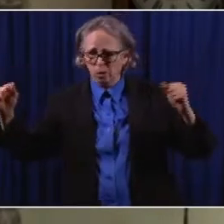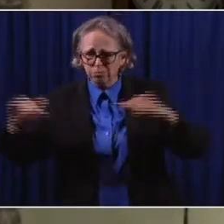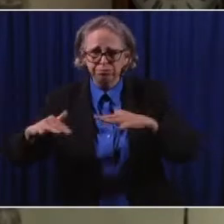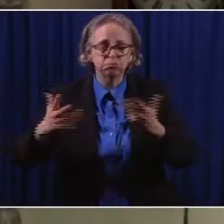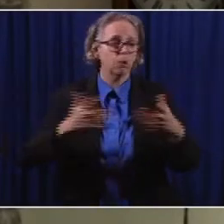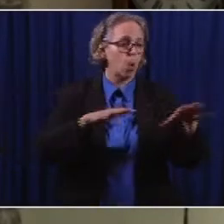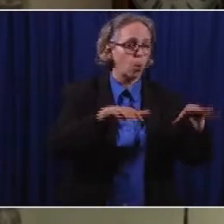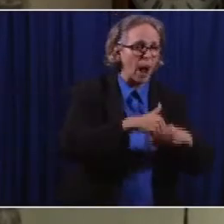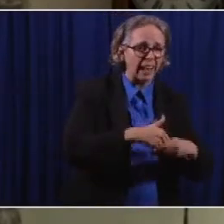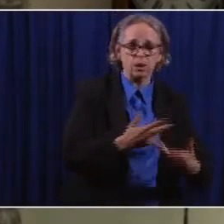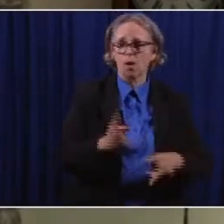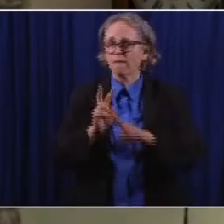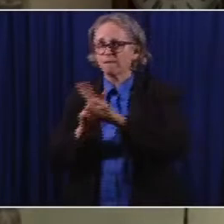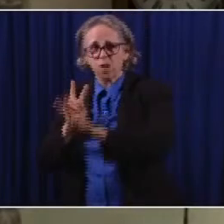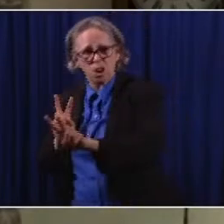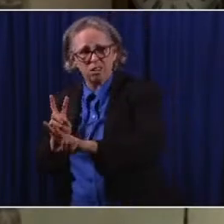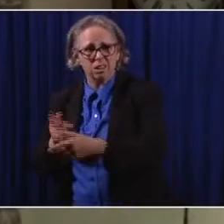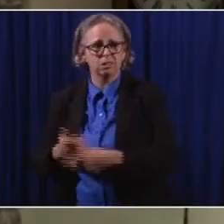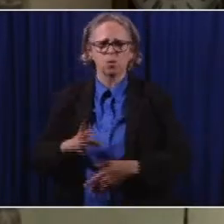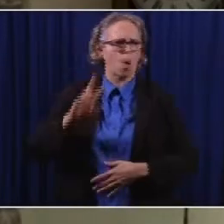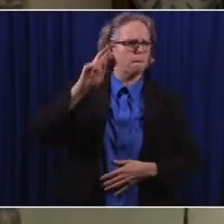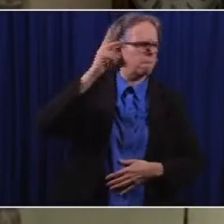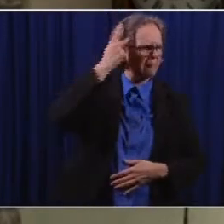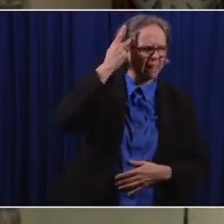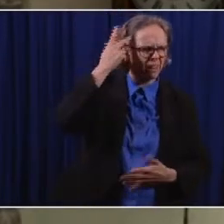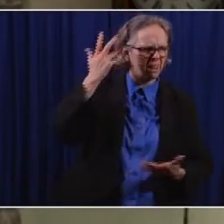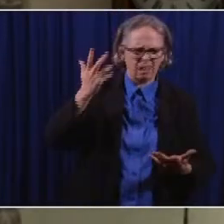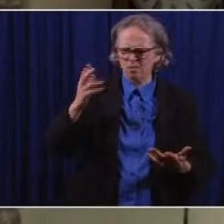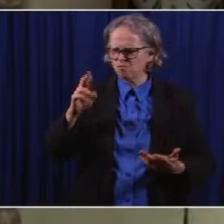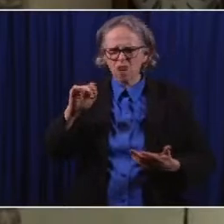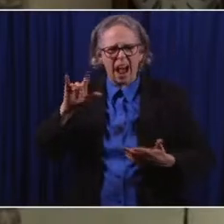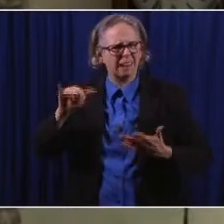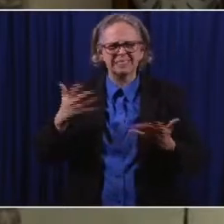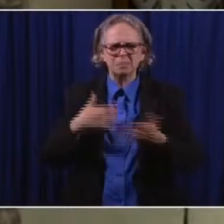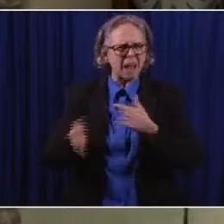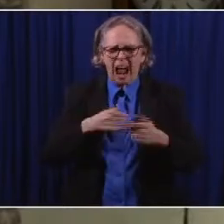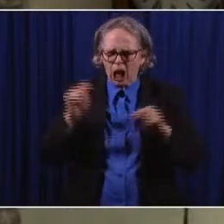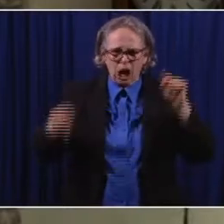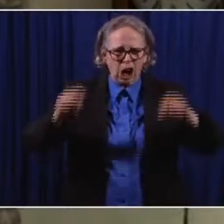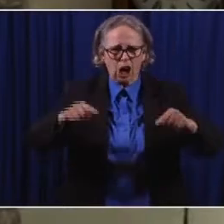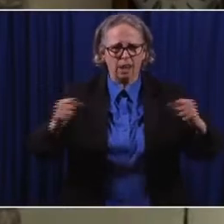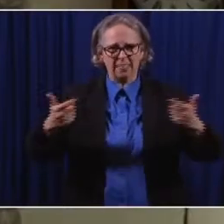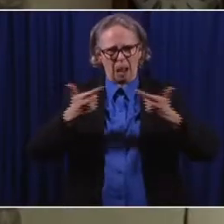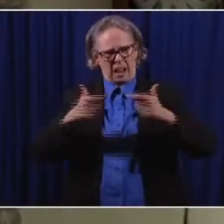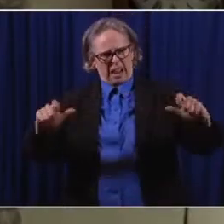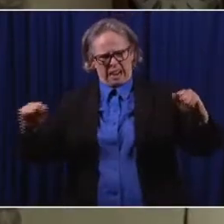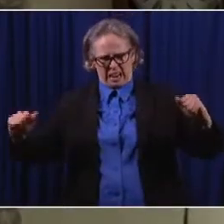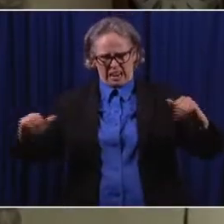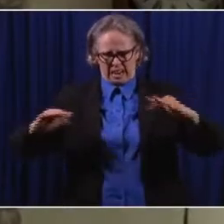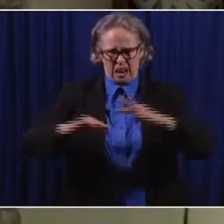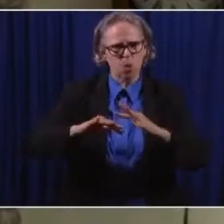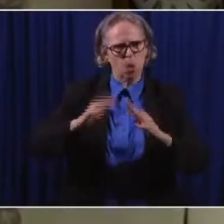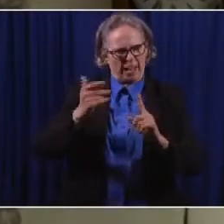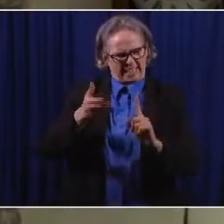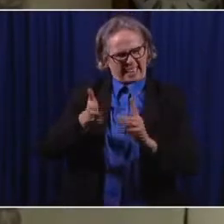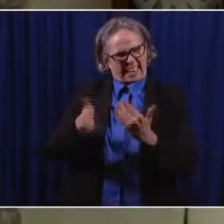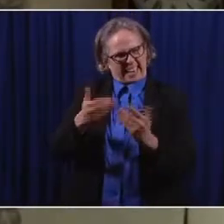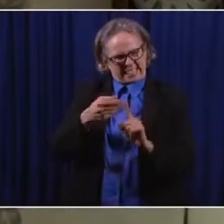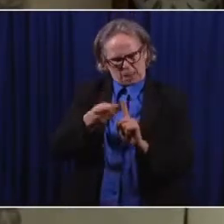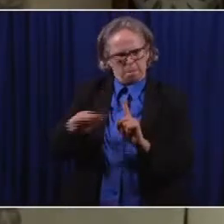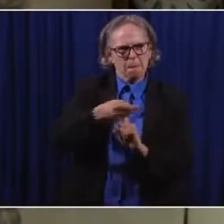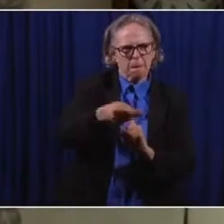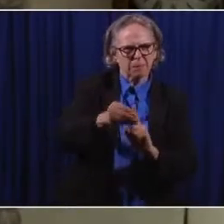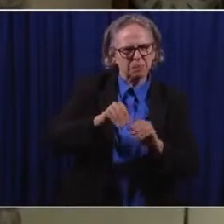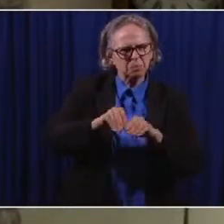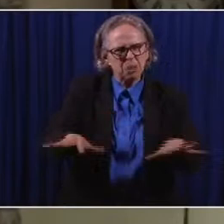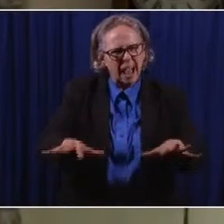become an incident where someone gets sick. And so, again, any candidate who comes into Ohio, any candidate who